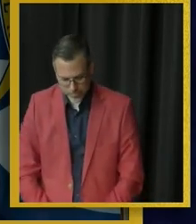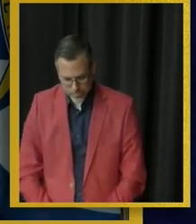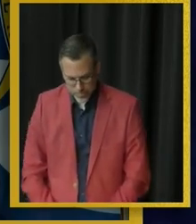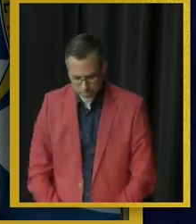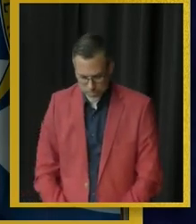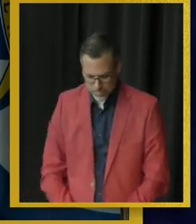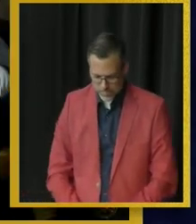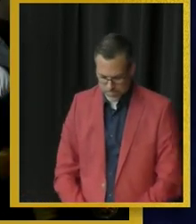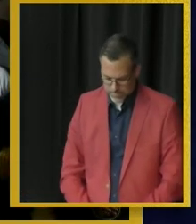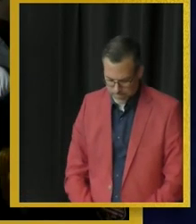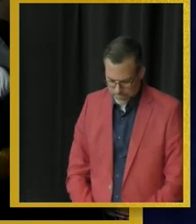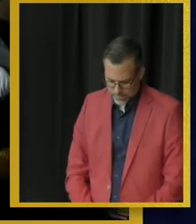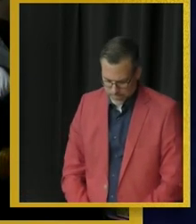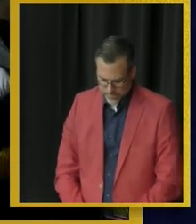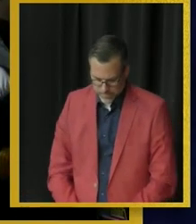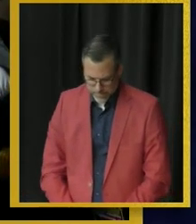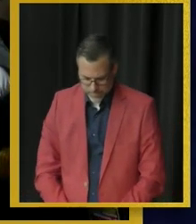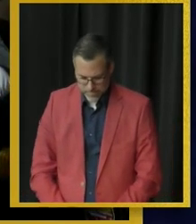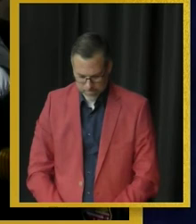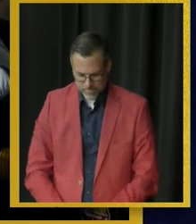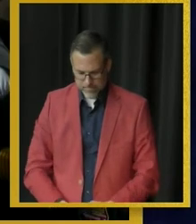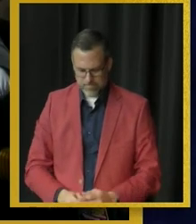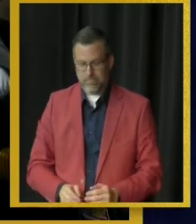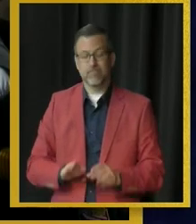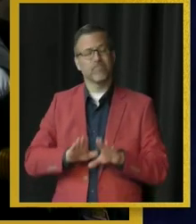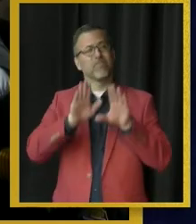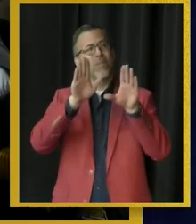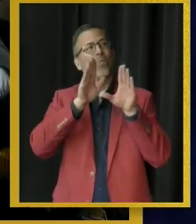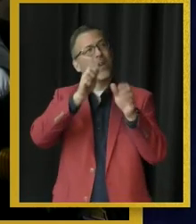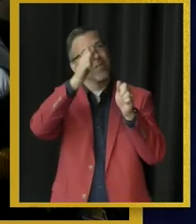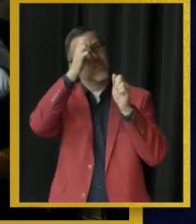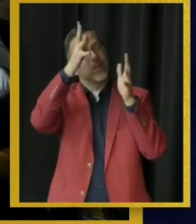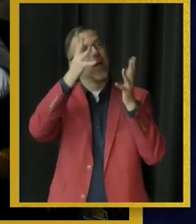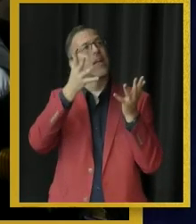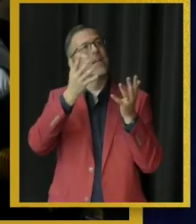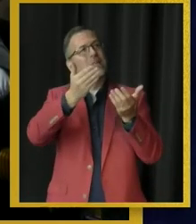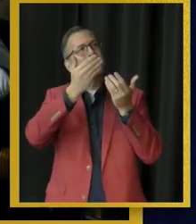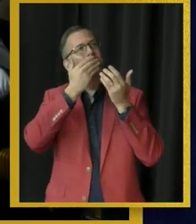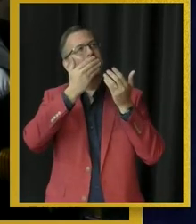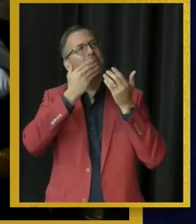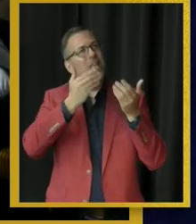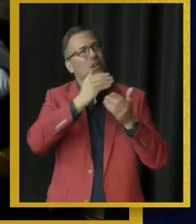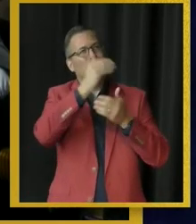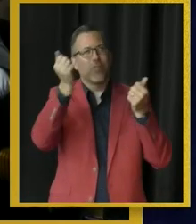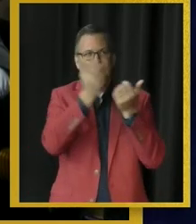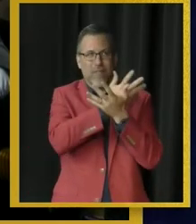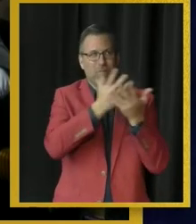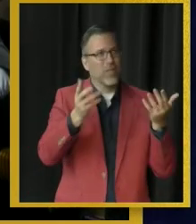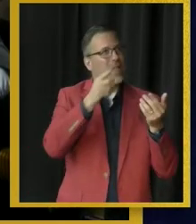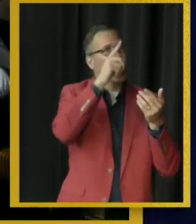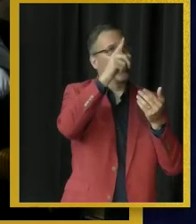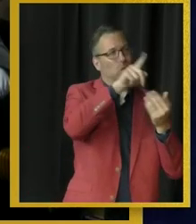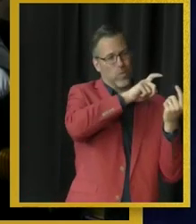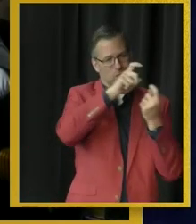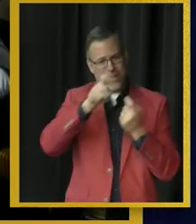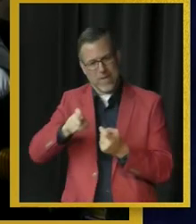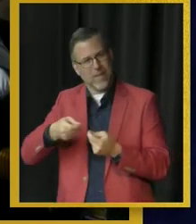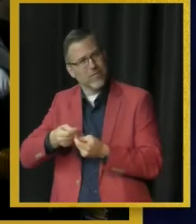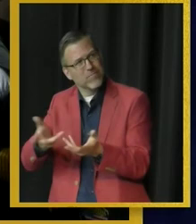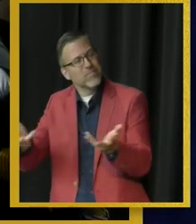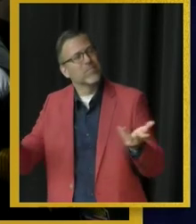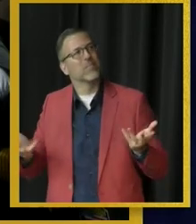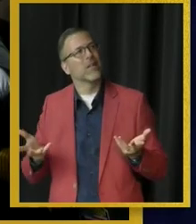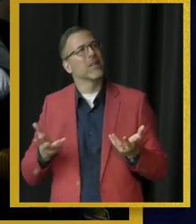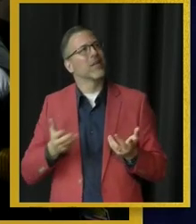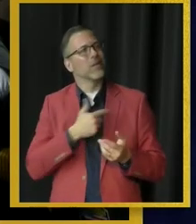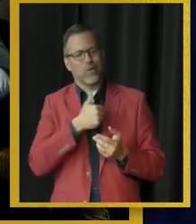Let us pray. Gracious God, we gather before you this day to give thanks for the gifts you have entrusted to us and to